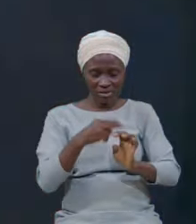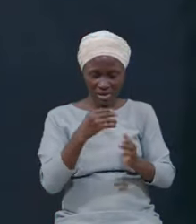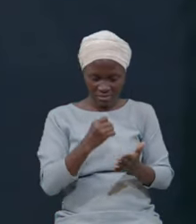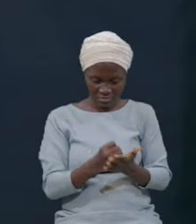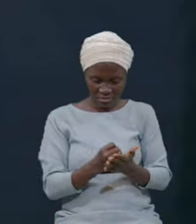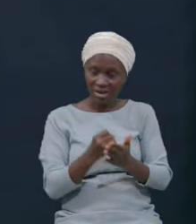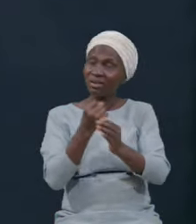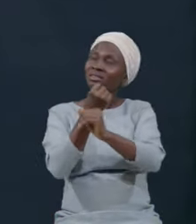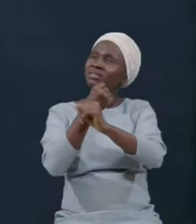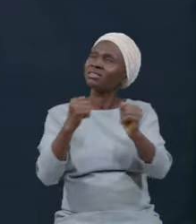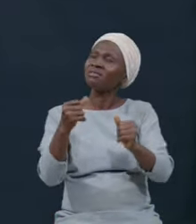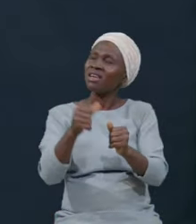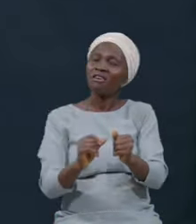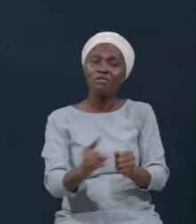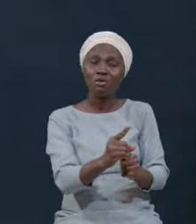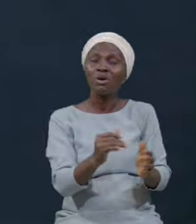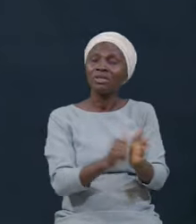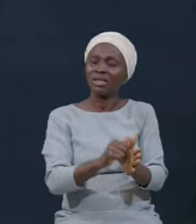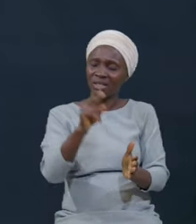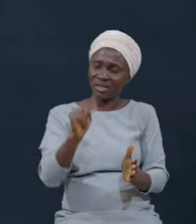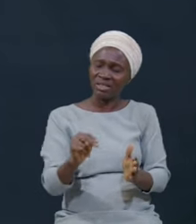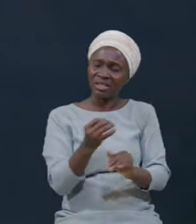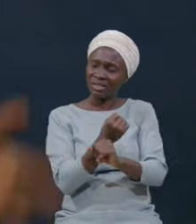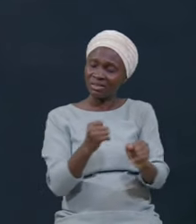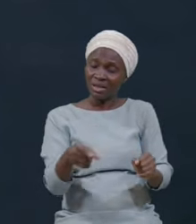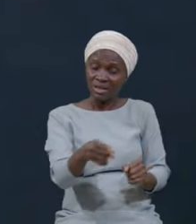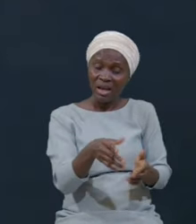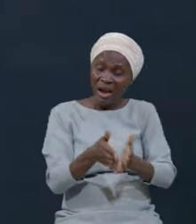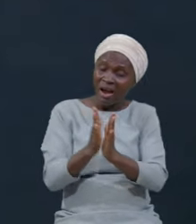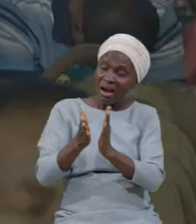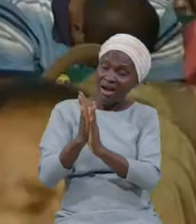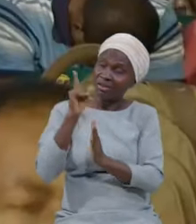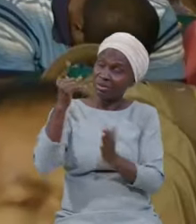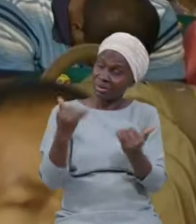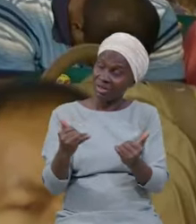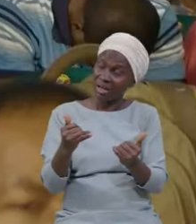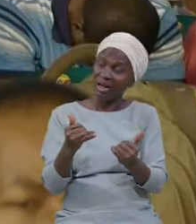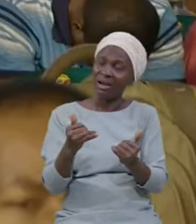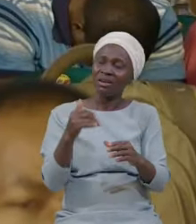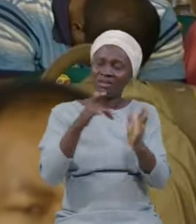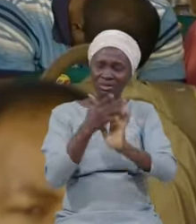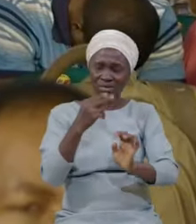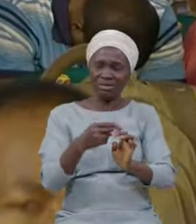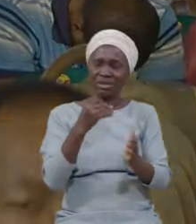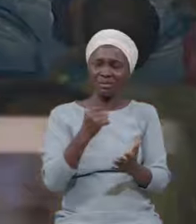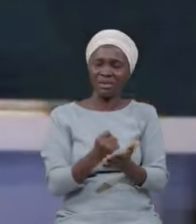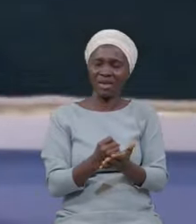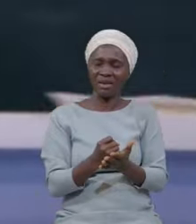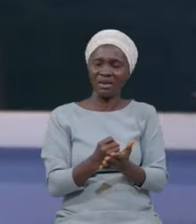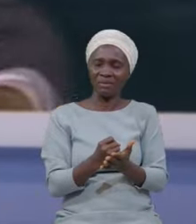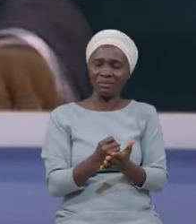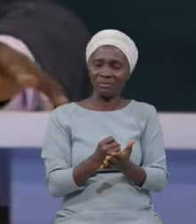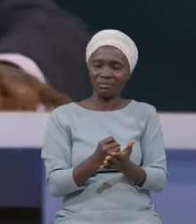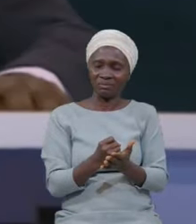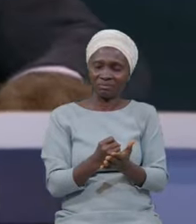that needs salvation and they are asking now in Jesus' name. Amen. Blot out